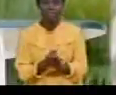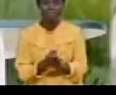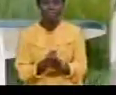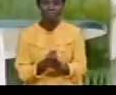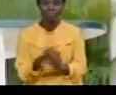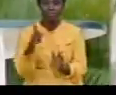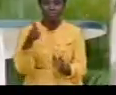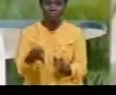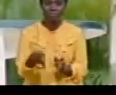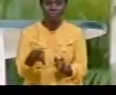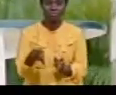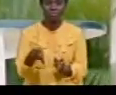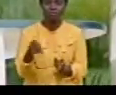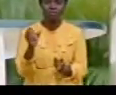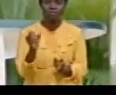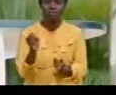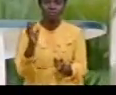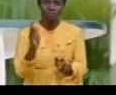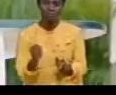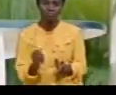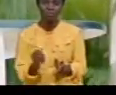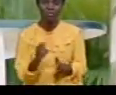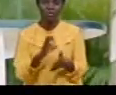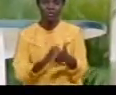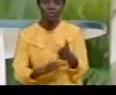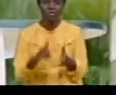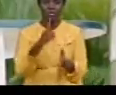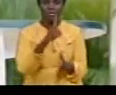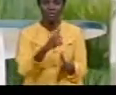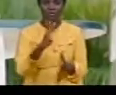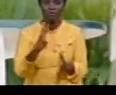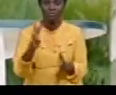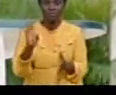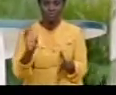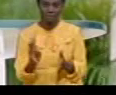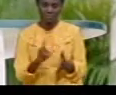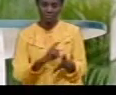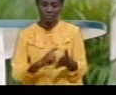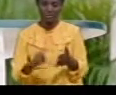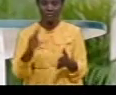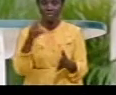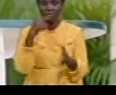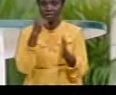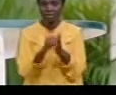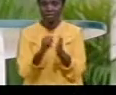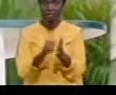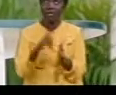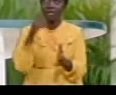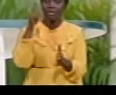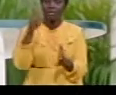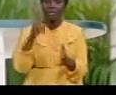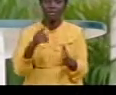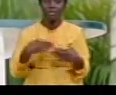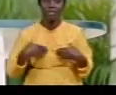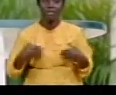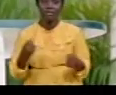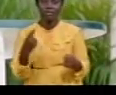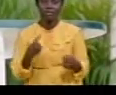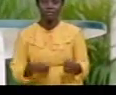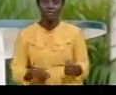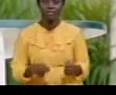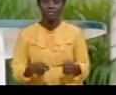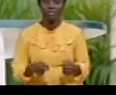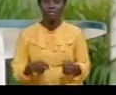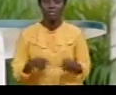Psalm 147, verse 3, it says, he healeth the broken in hearts and bindeth